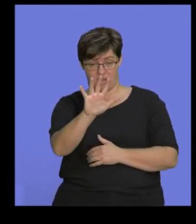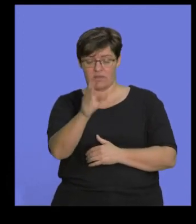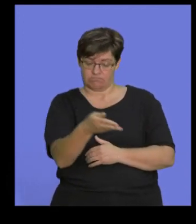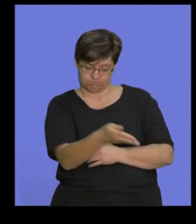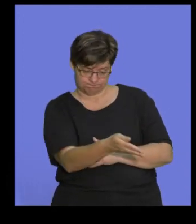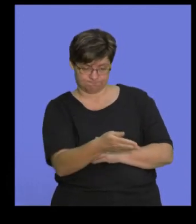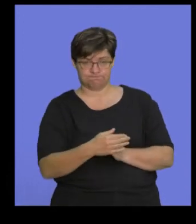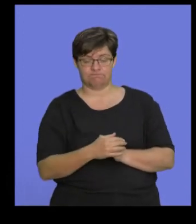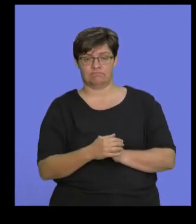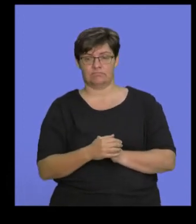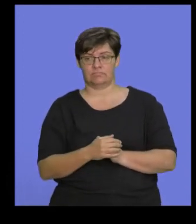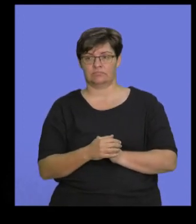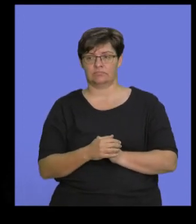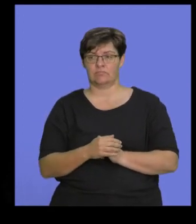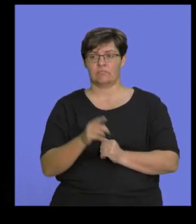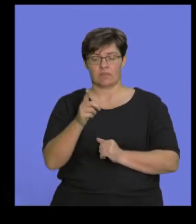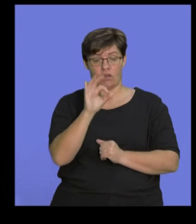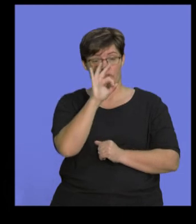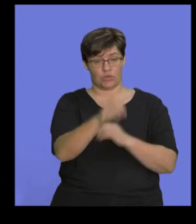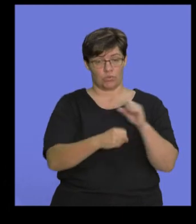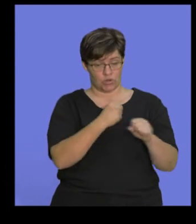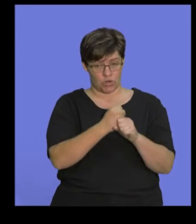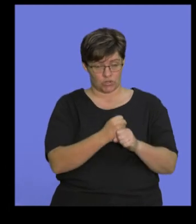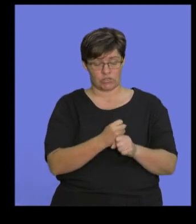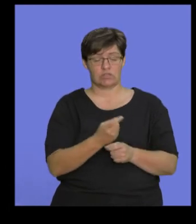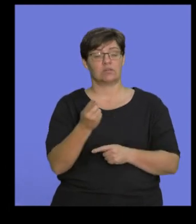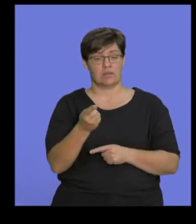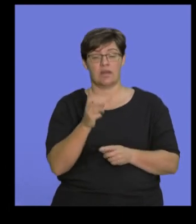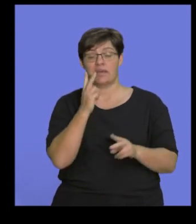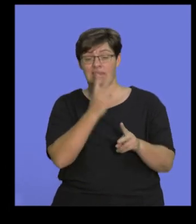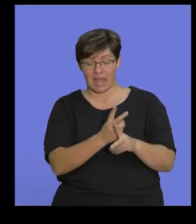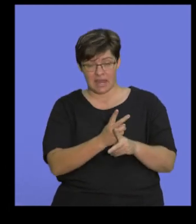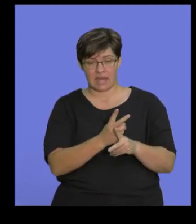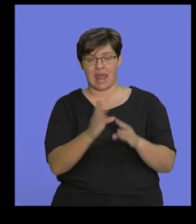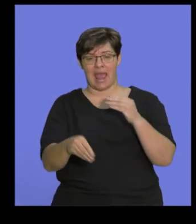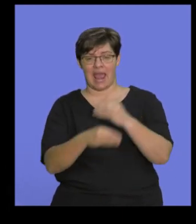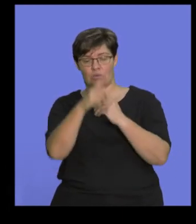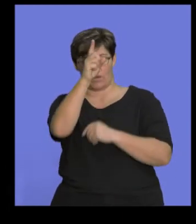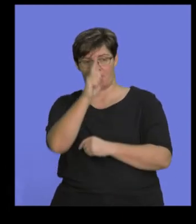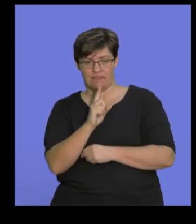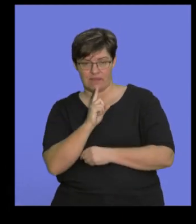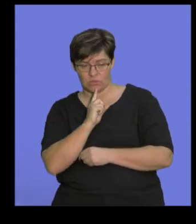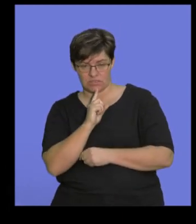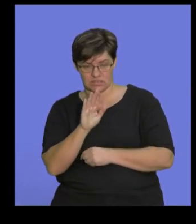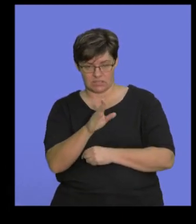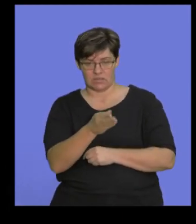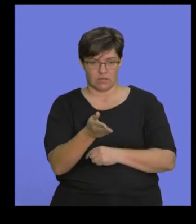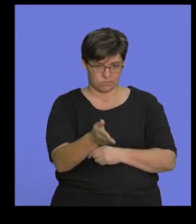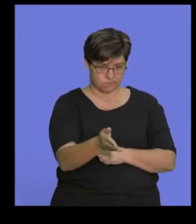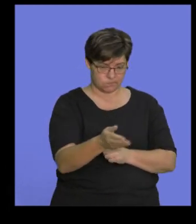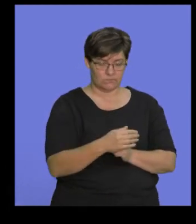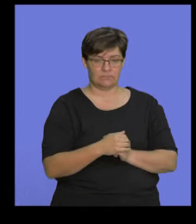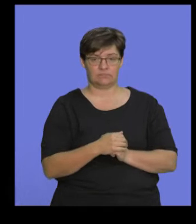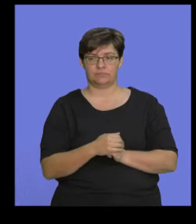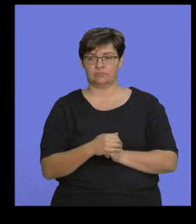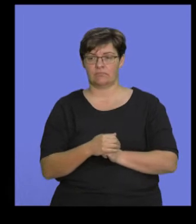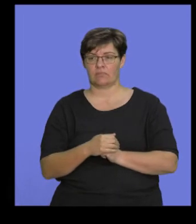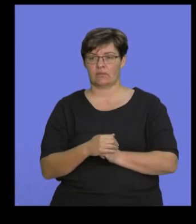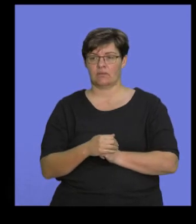it. This was for 3 years. She then decided to add that amount, which we included.